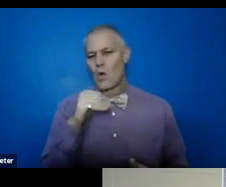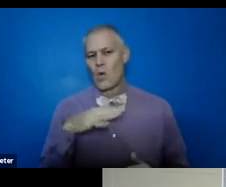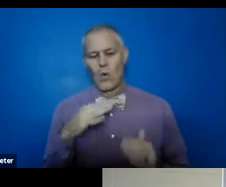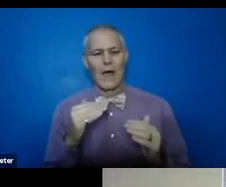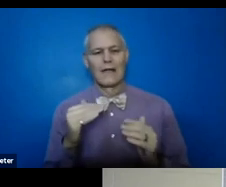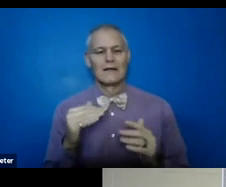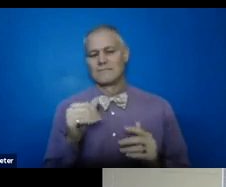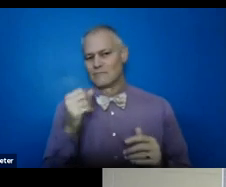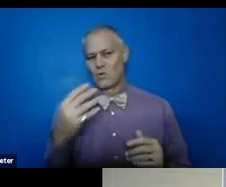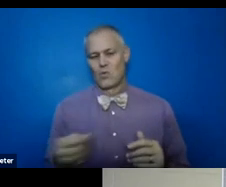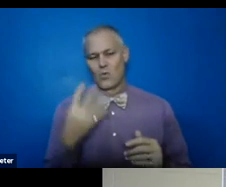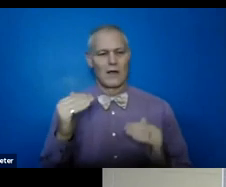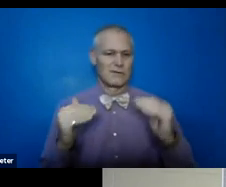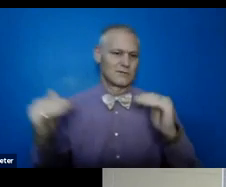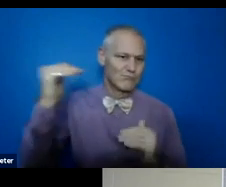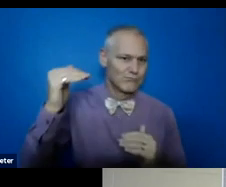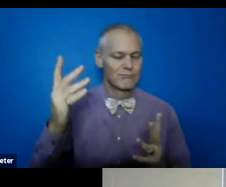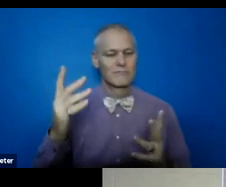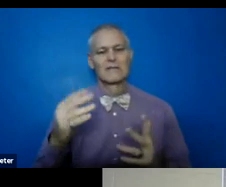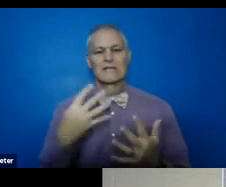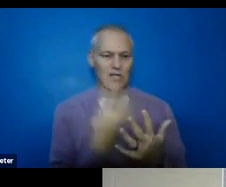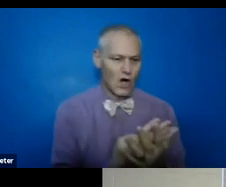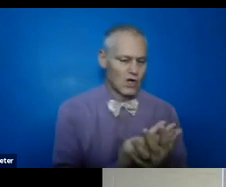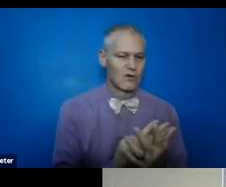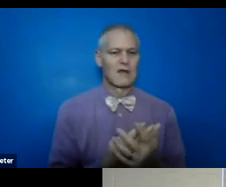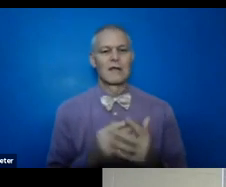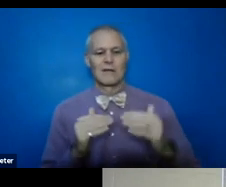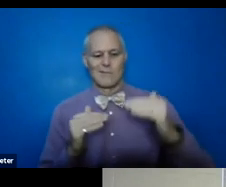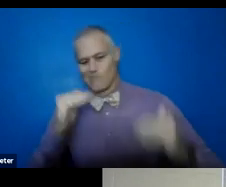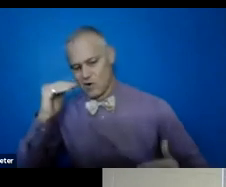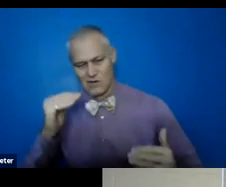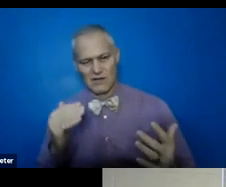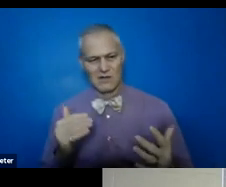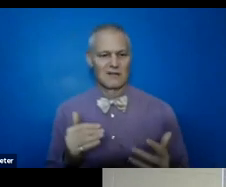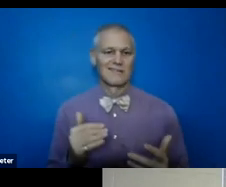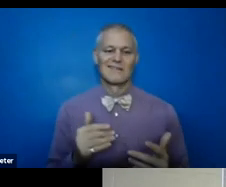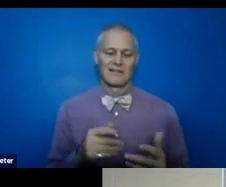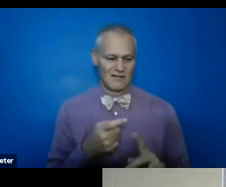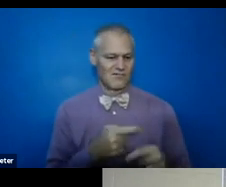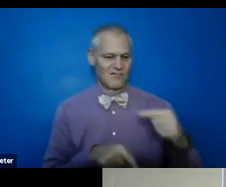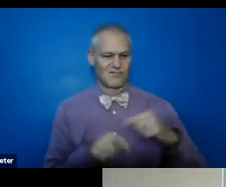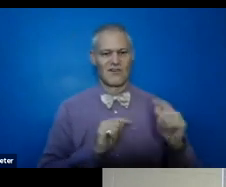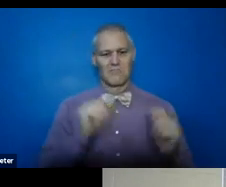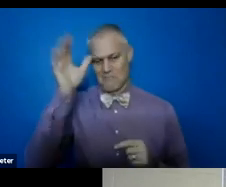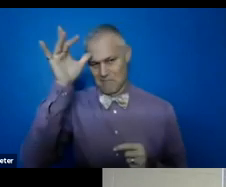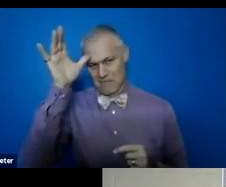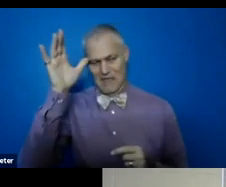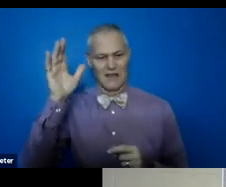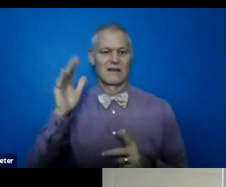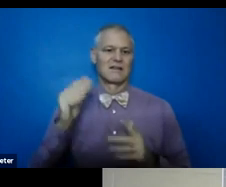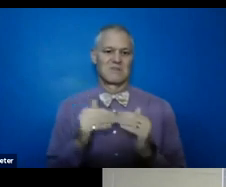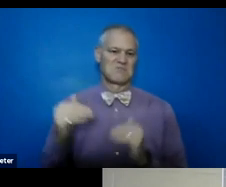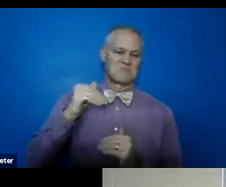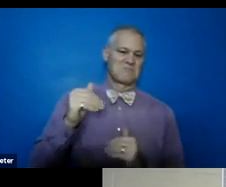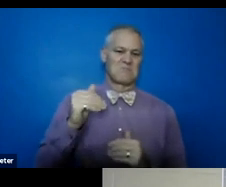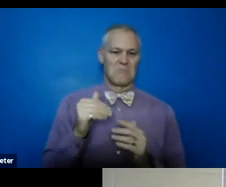of economic marginalization also like bear the markings of masculinity and of this kind of